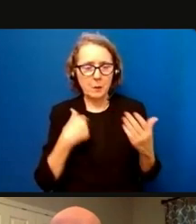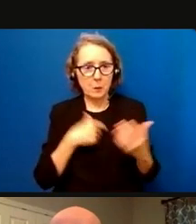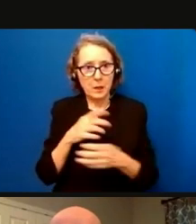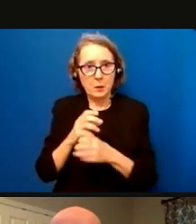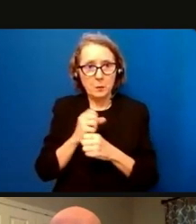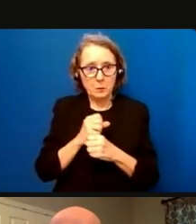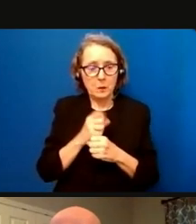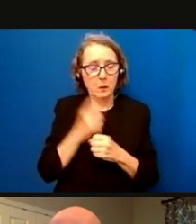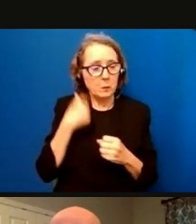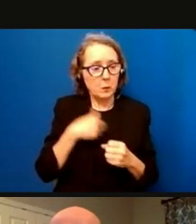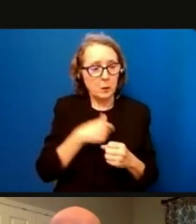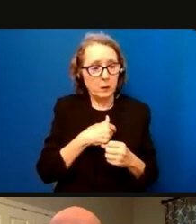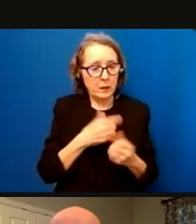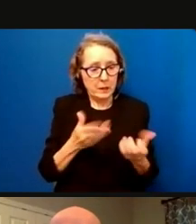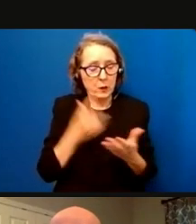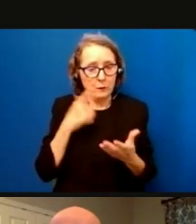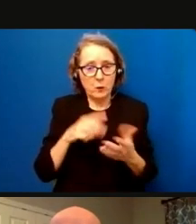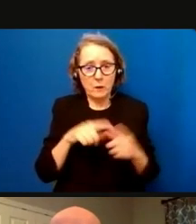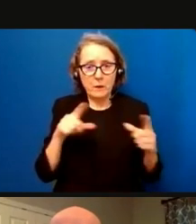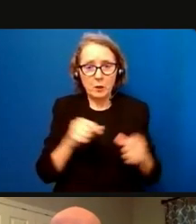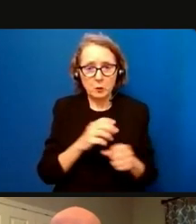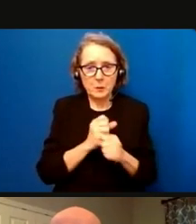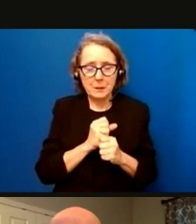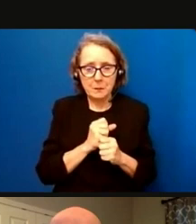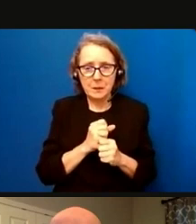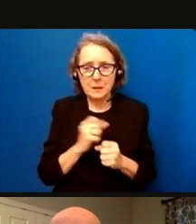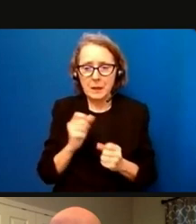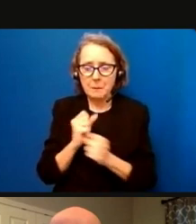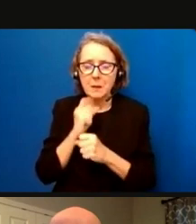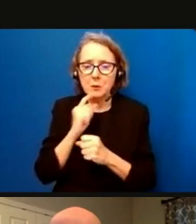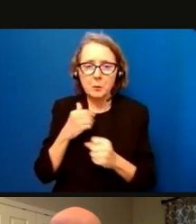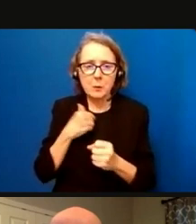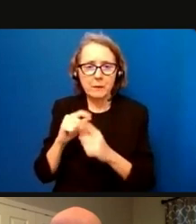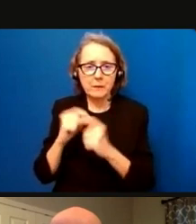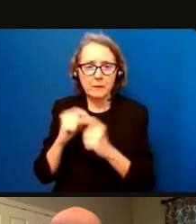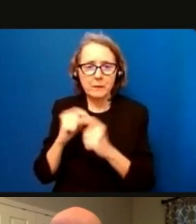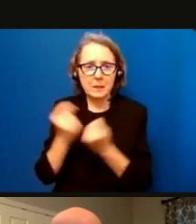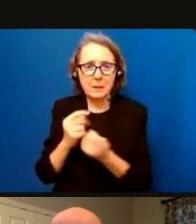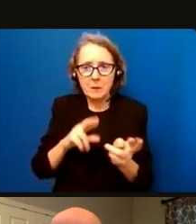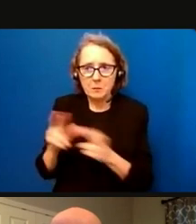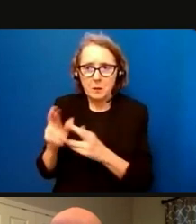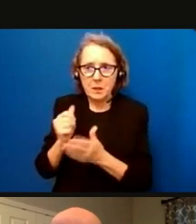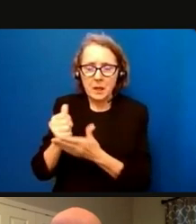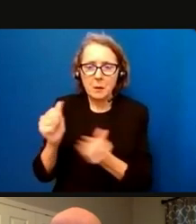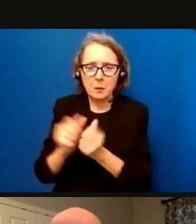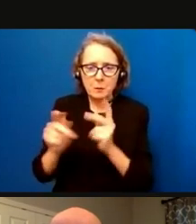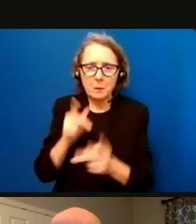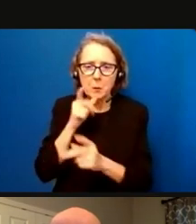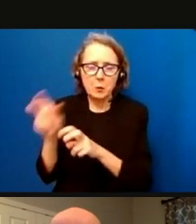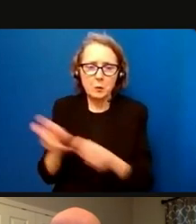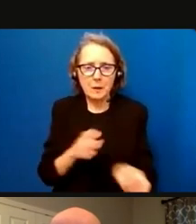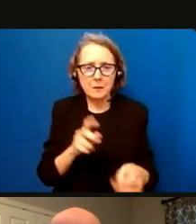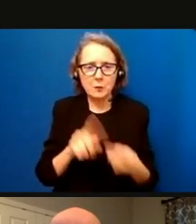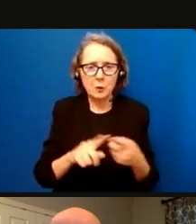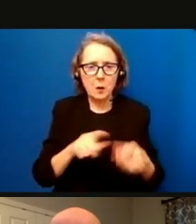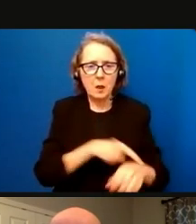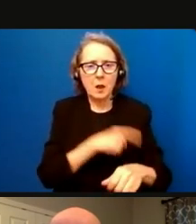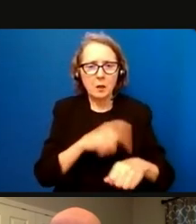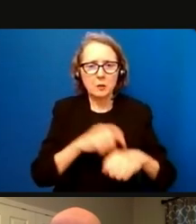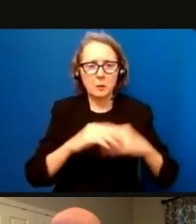and make sure that we have a team that's ready to help with individuals that are transferring into long-term stable